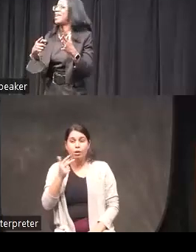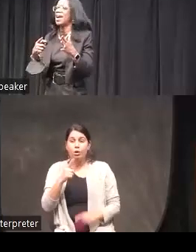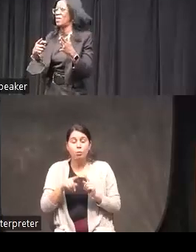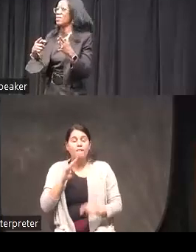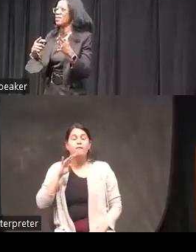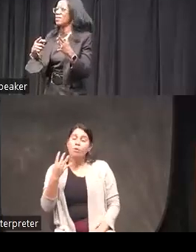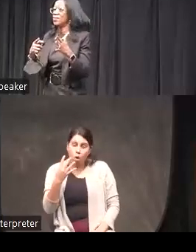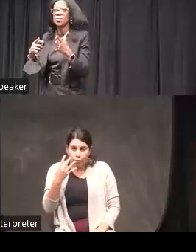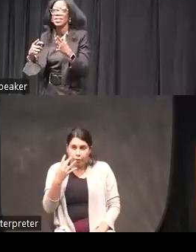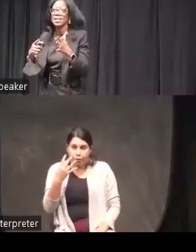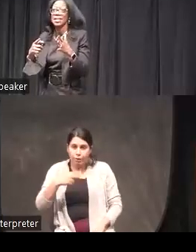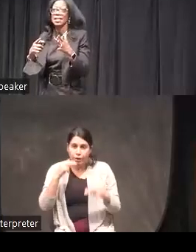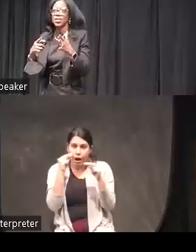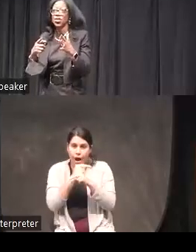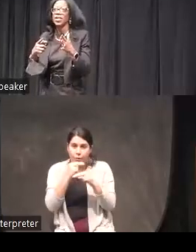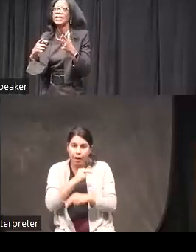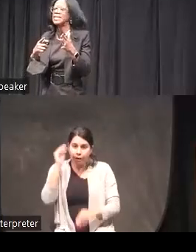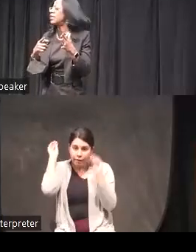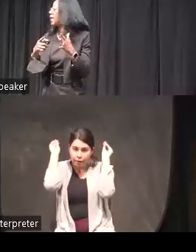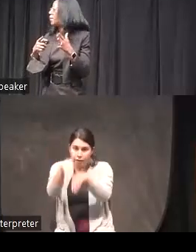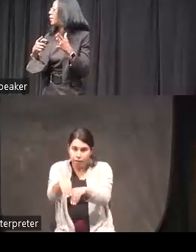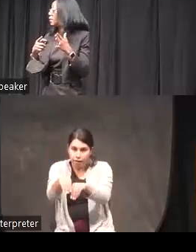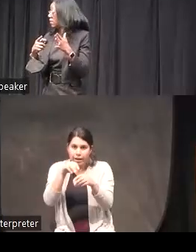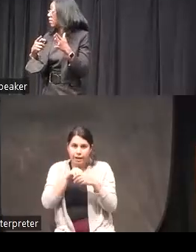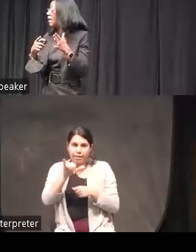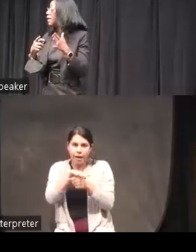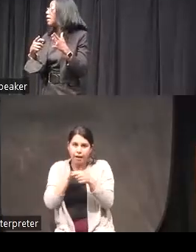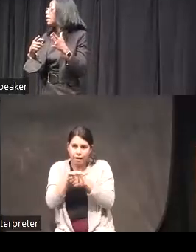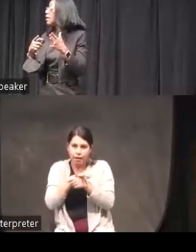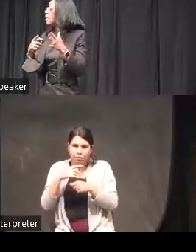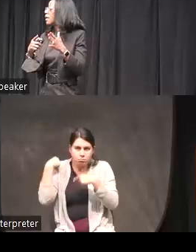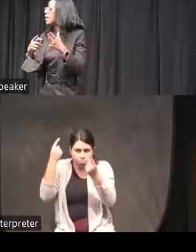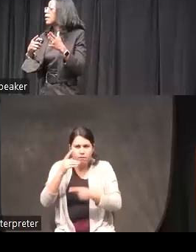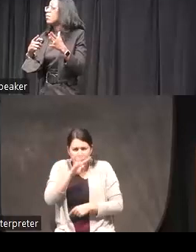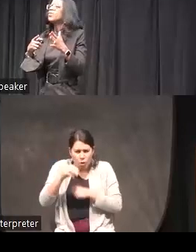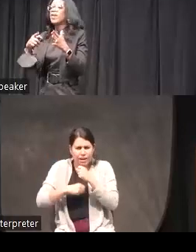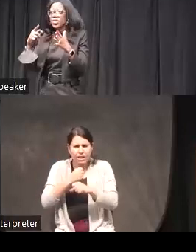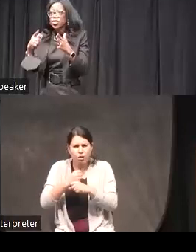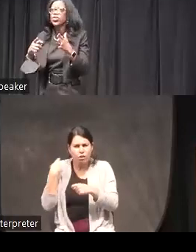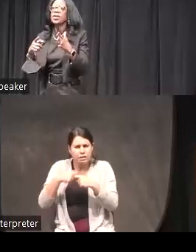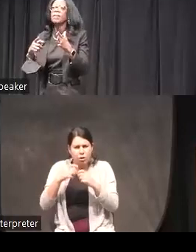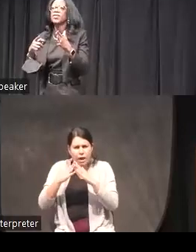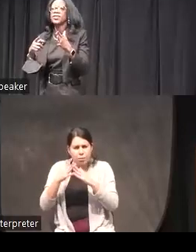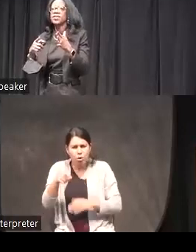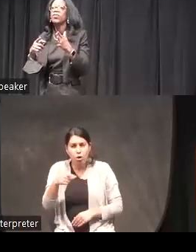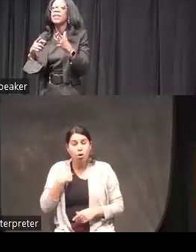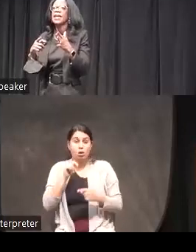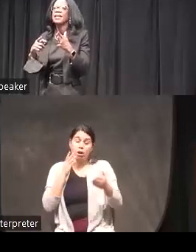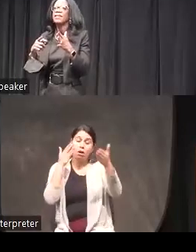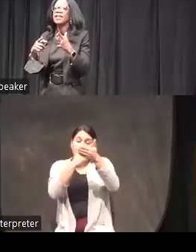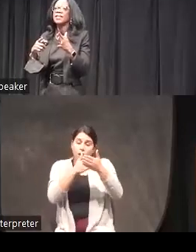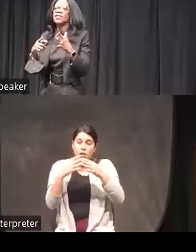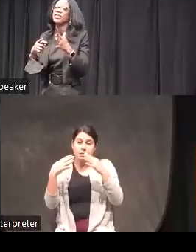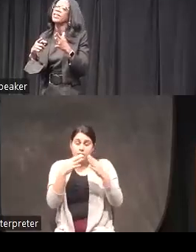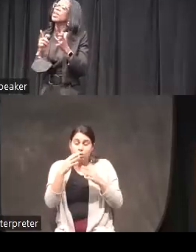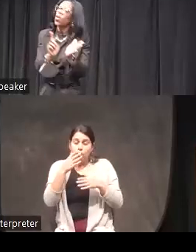interstate highway through this historically Latino neighborhood, right? And we were trying to sue them under the Civil Rights Act